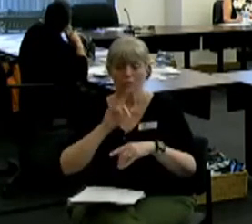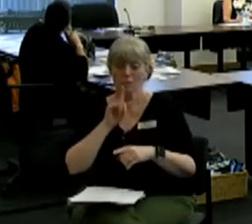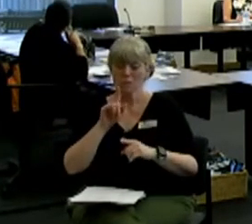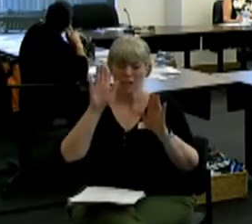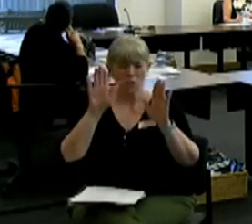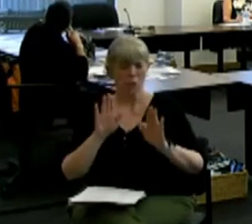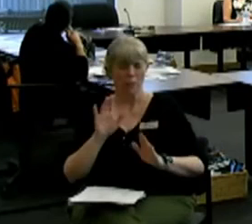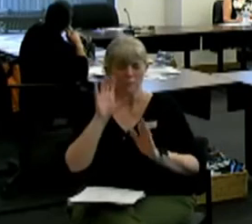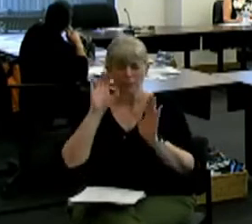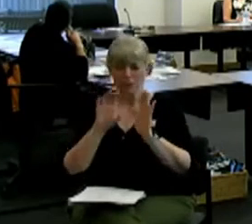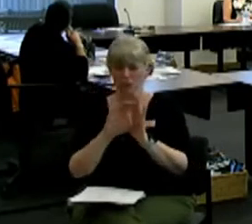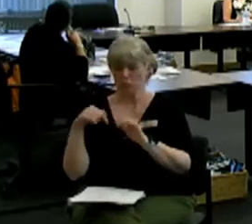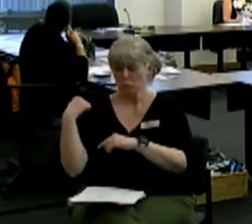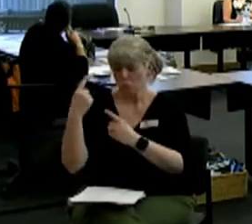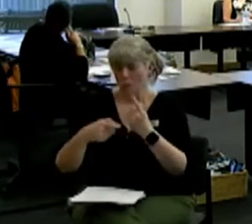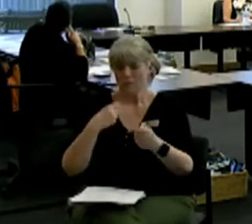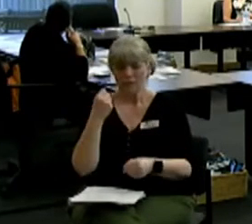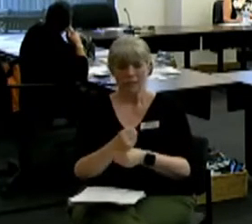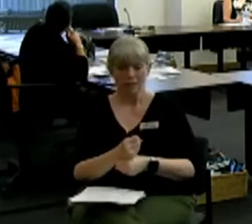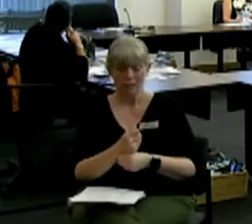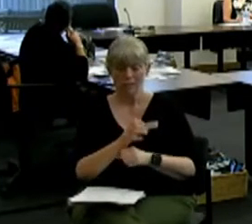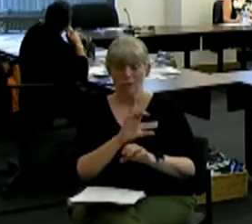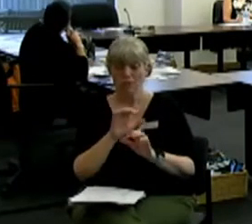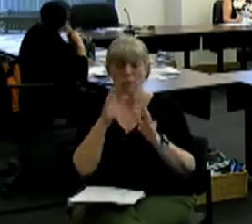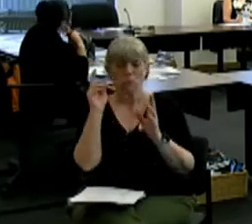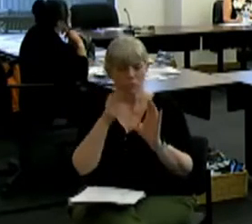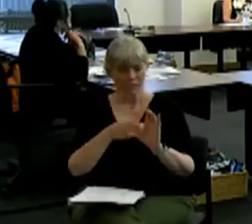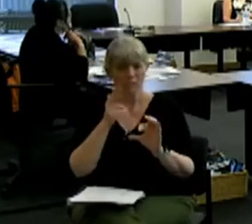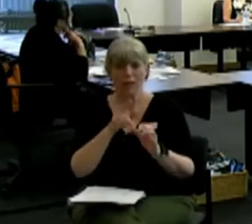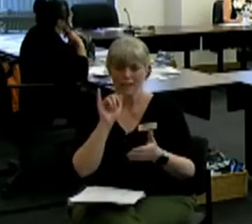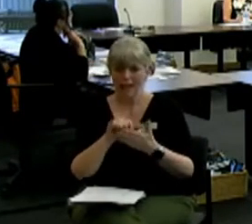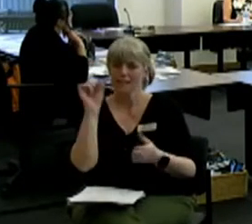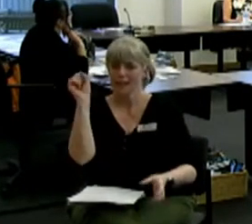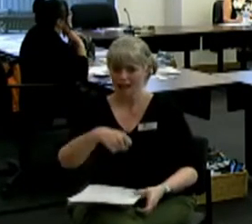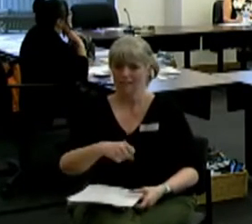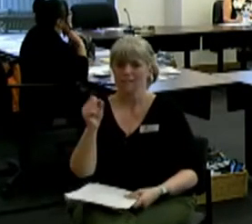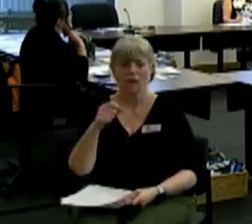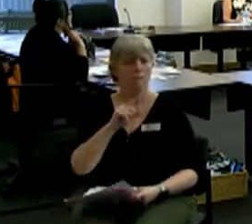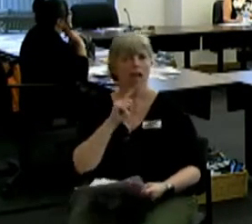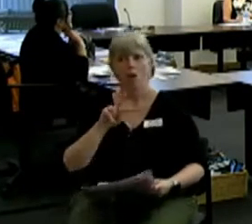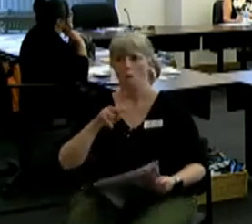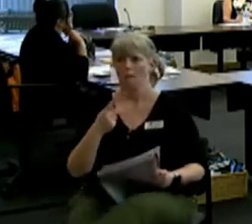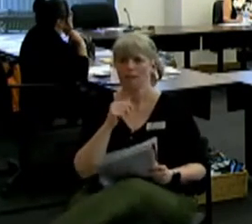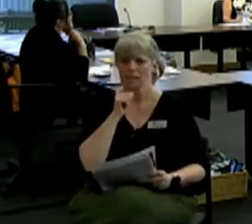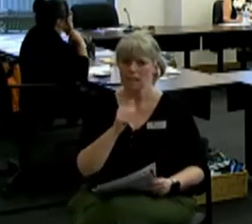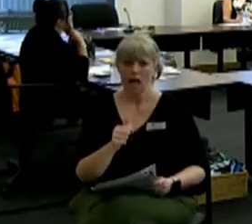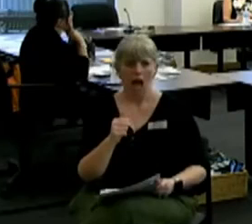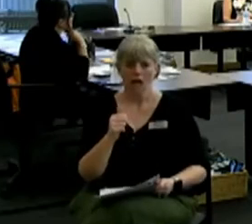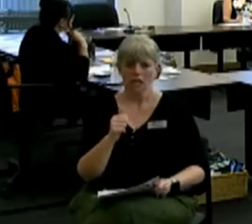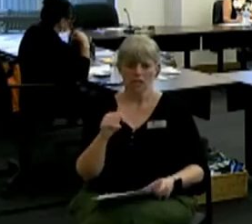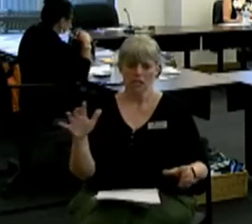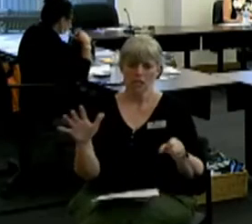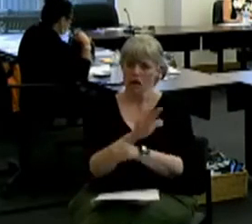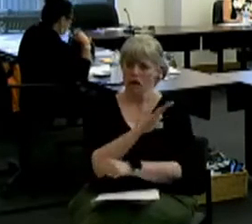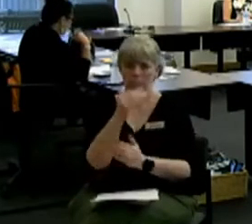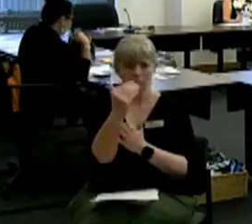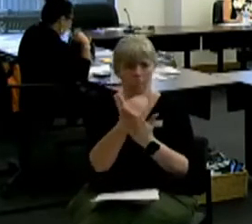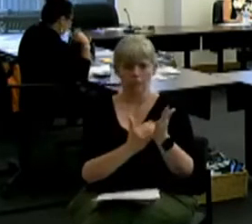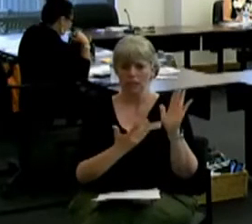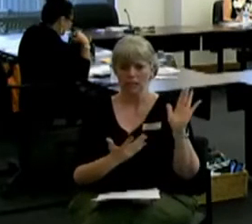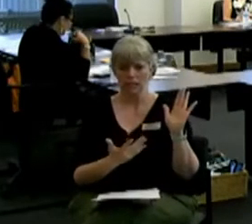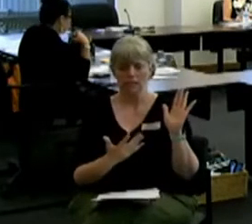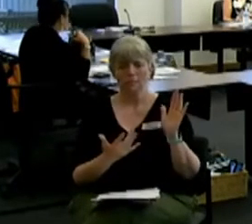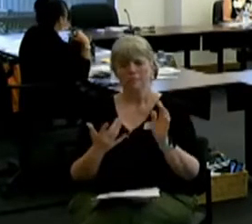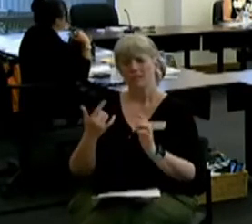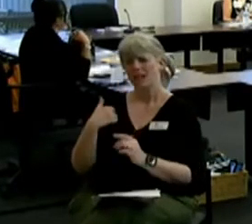really great pictures over the years. But we do participate in that. Yeah, it's by no means comprehensive. Yeah, because I think,